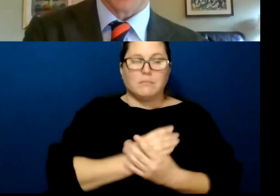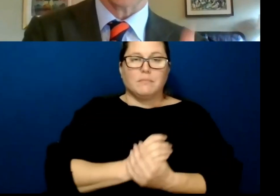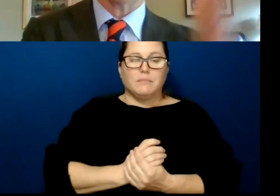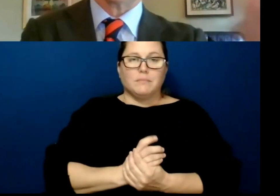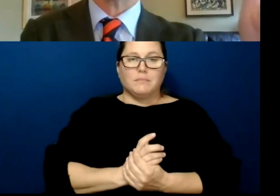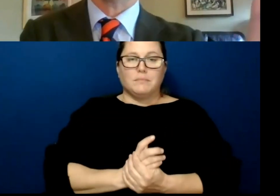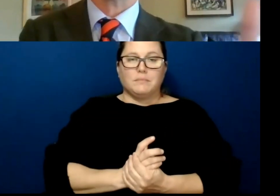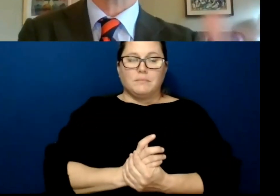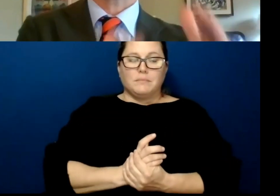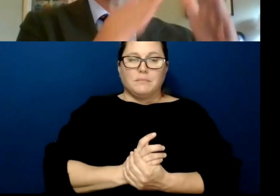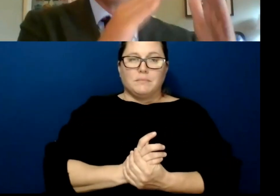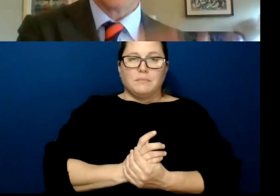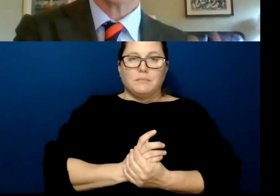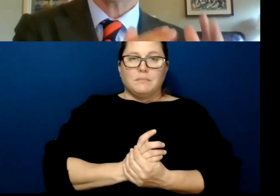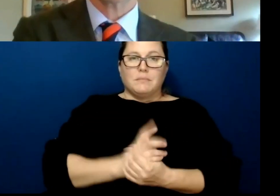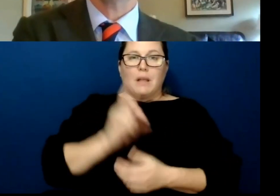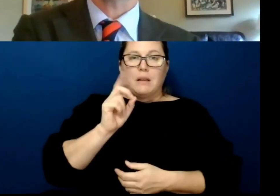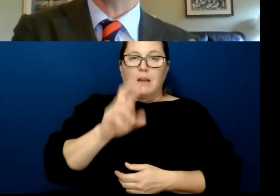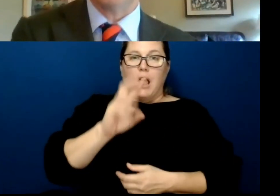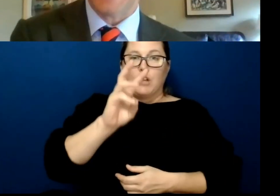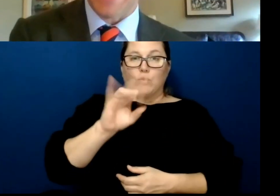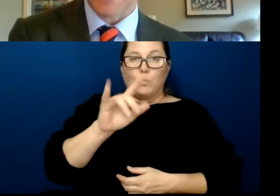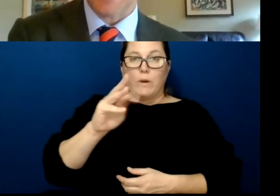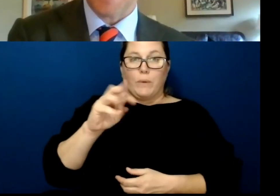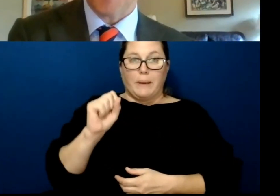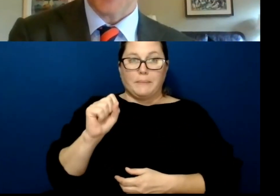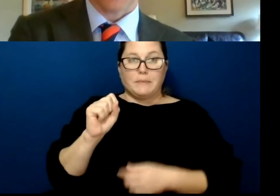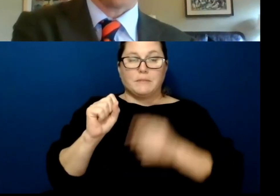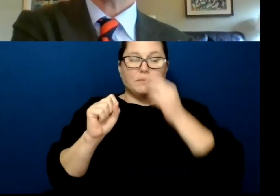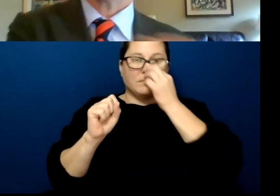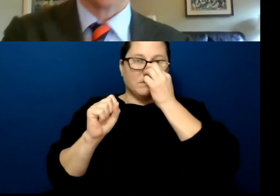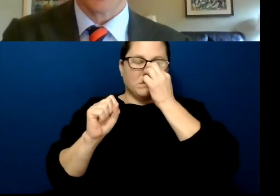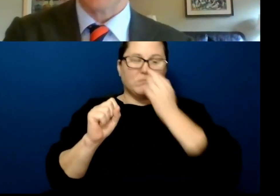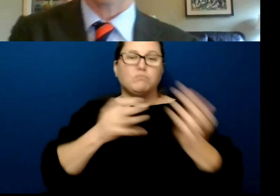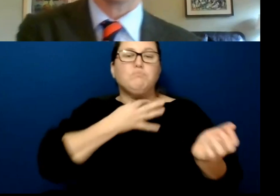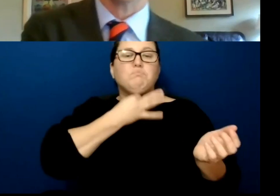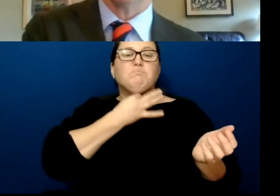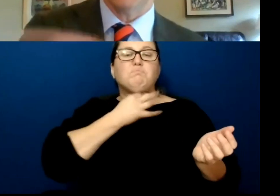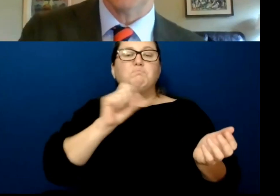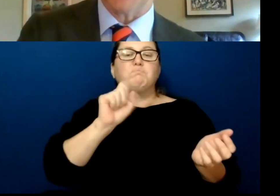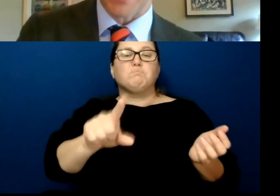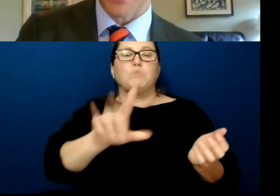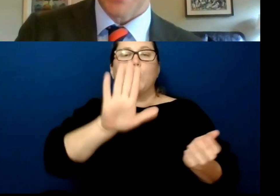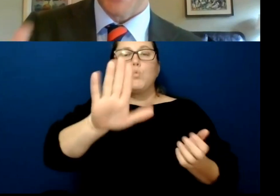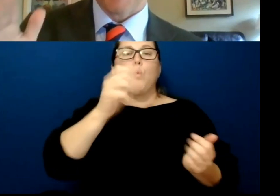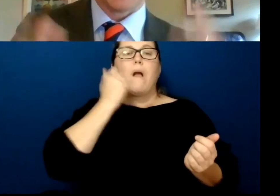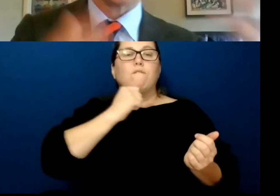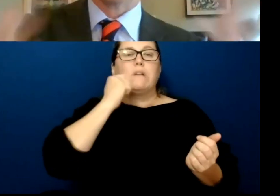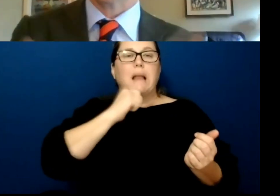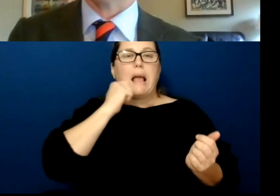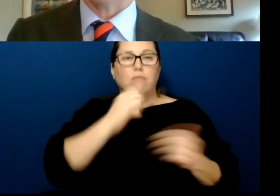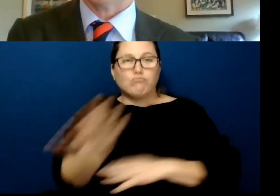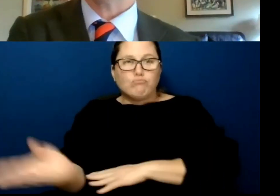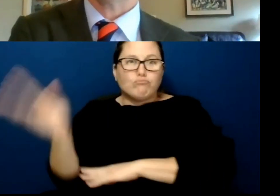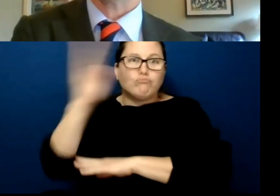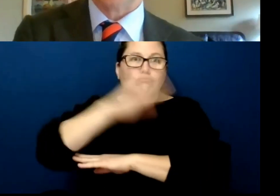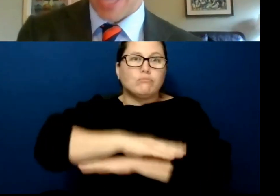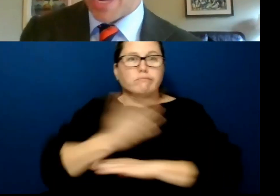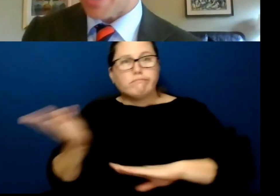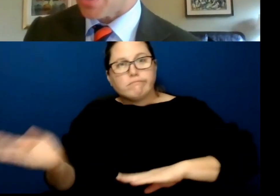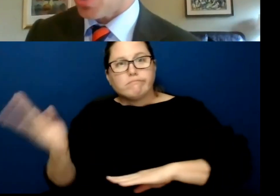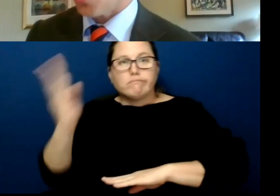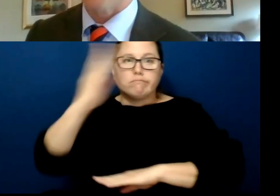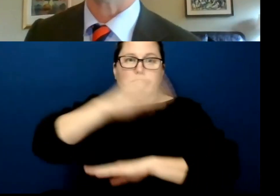this first question. So Dr. Williams, take us through your day. What does it look like? What are you doing? Paint a picture for us. Help